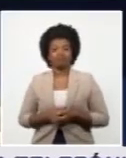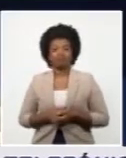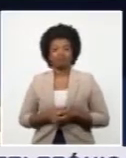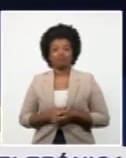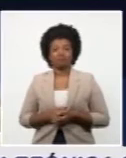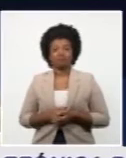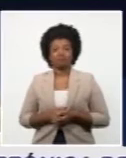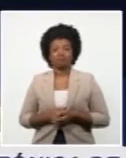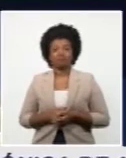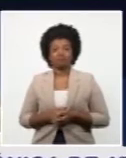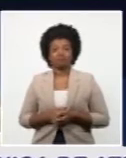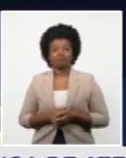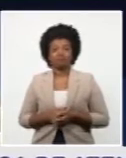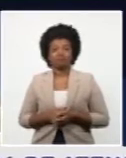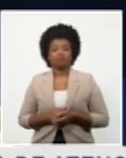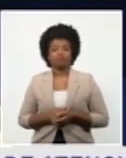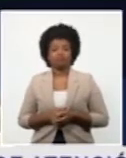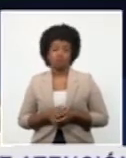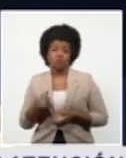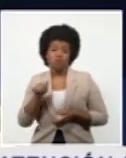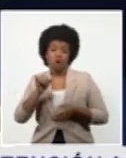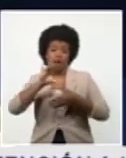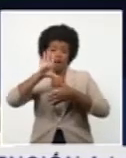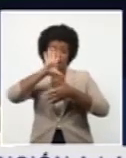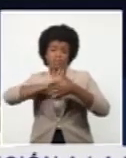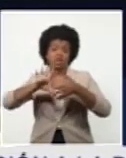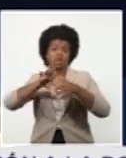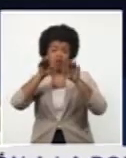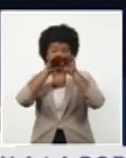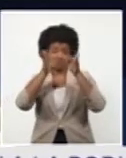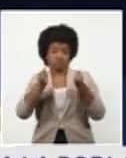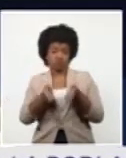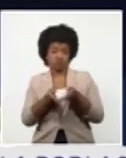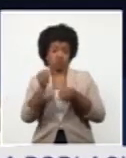The region of the Americas yesterday